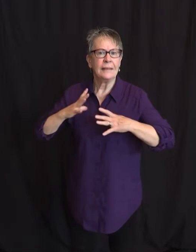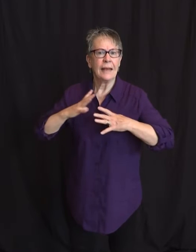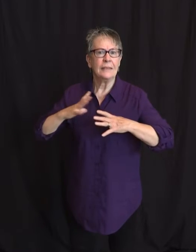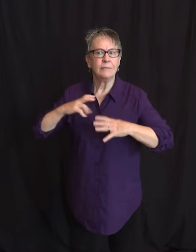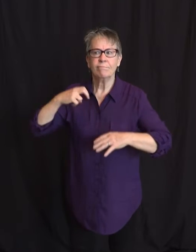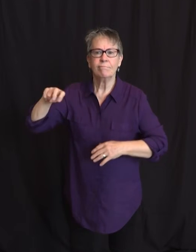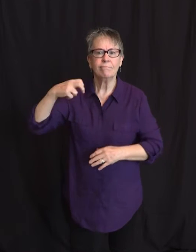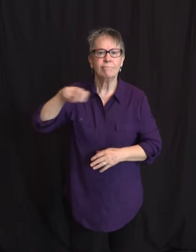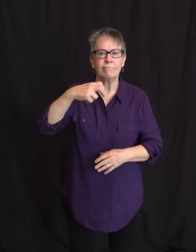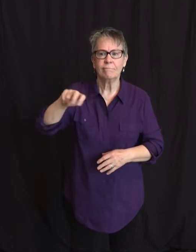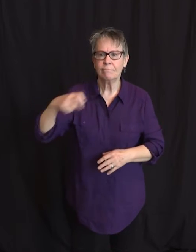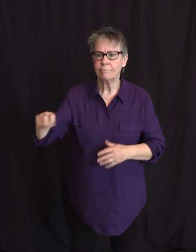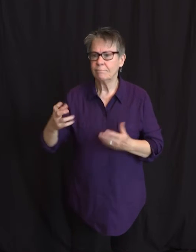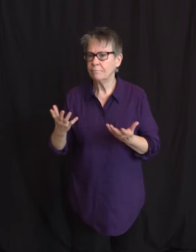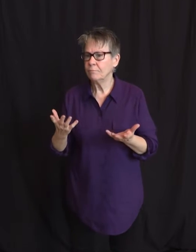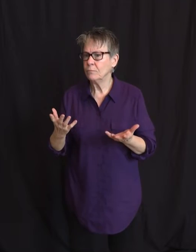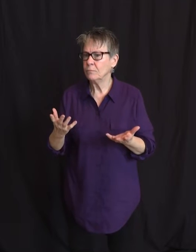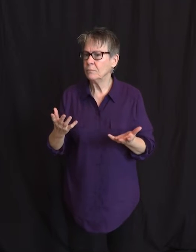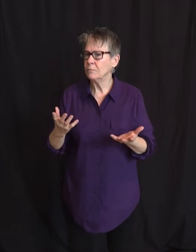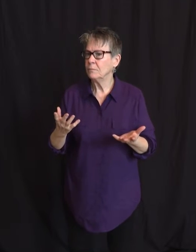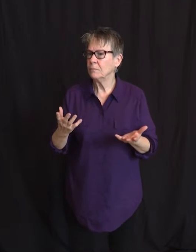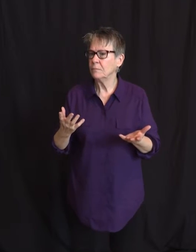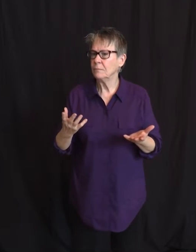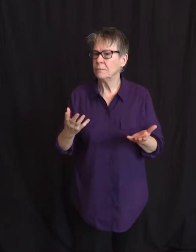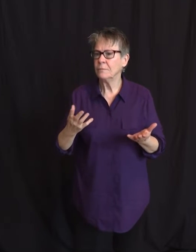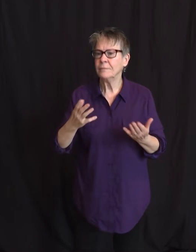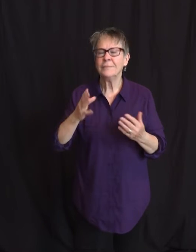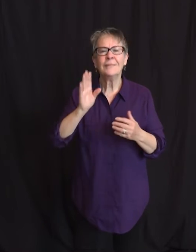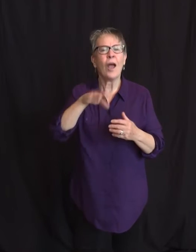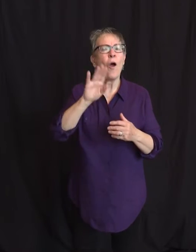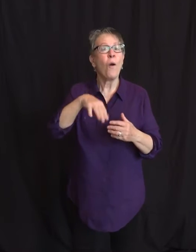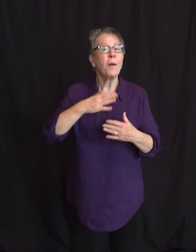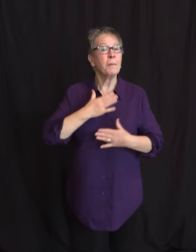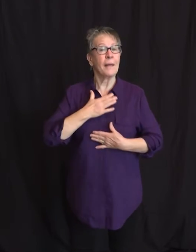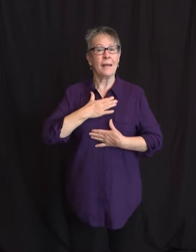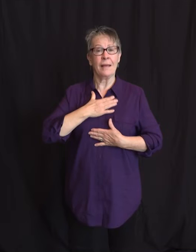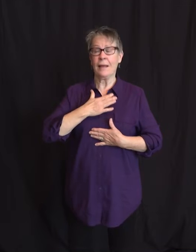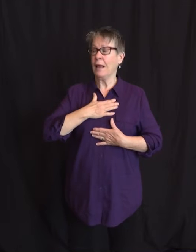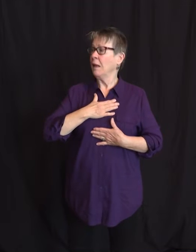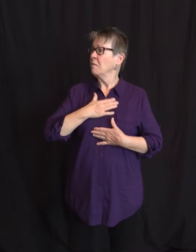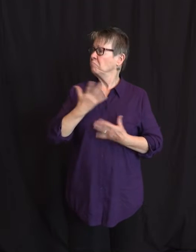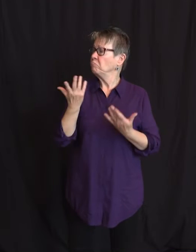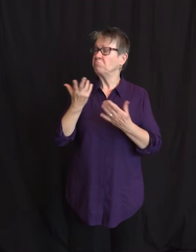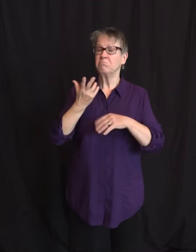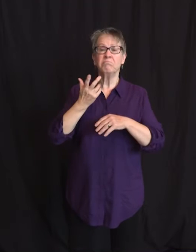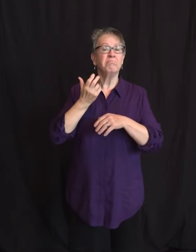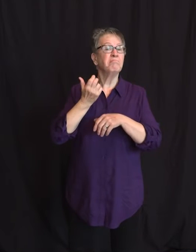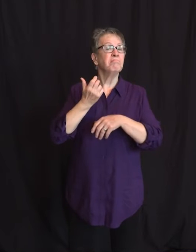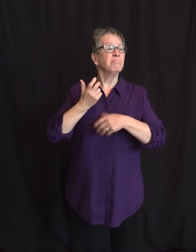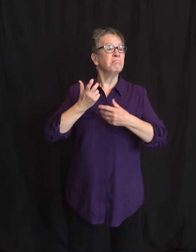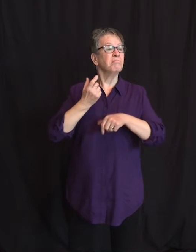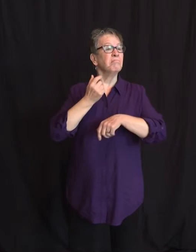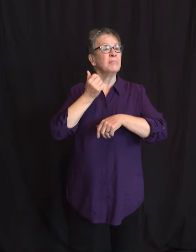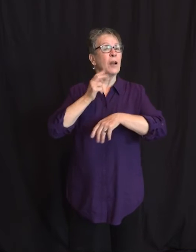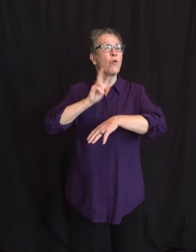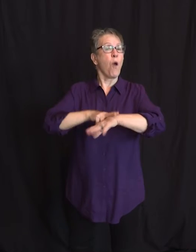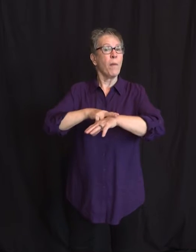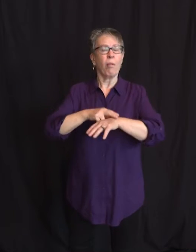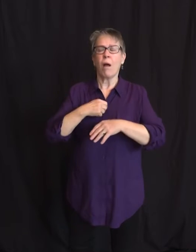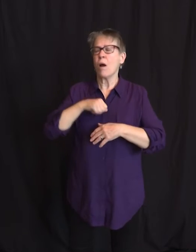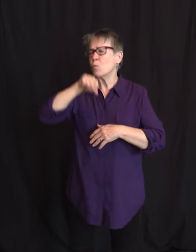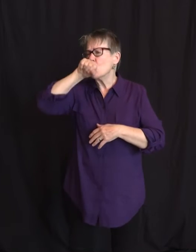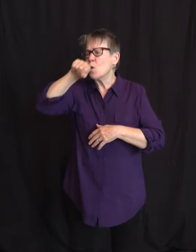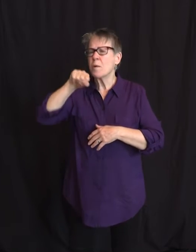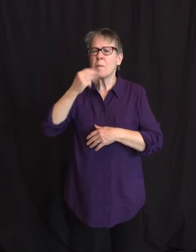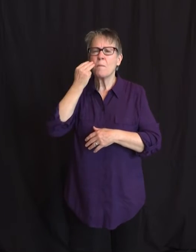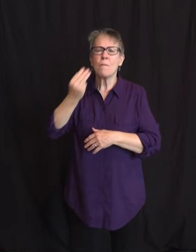that. That is, it starts in Memorial Day